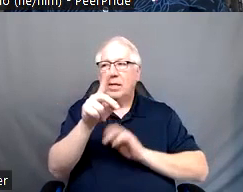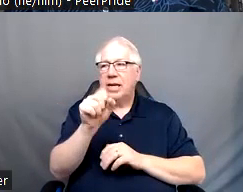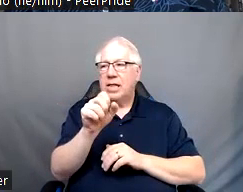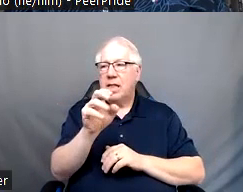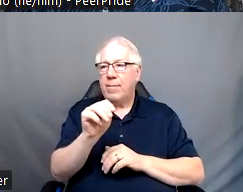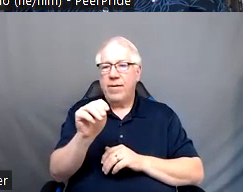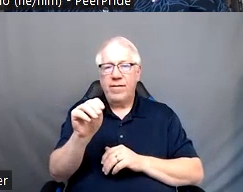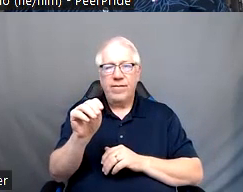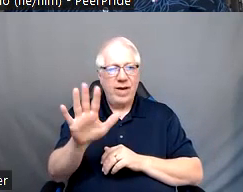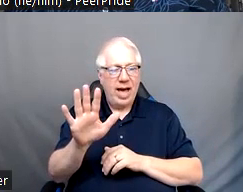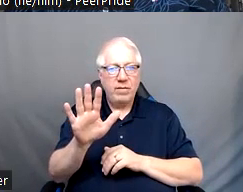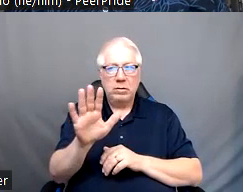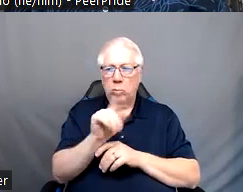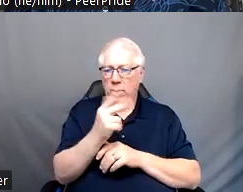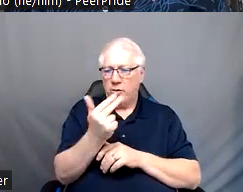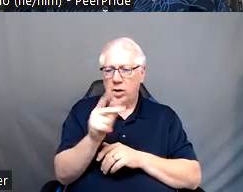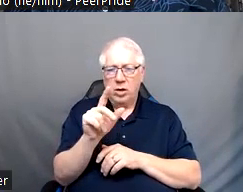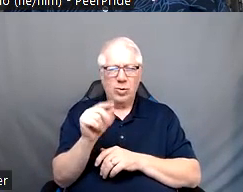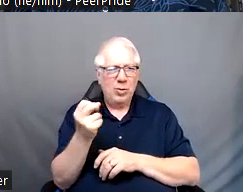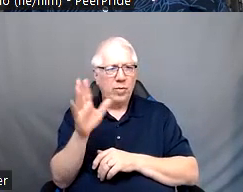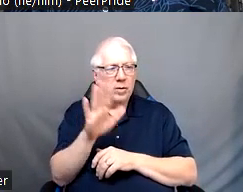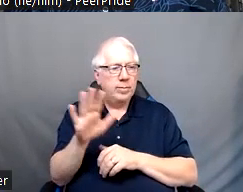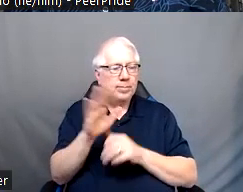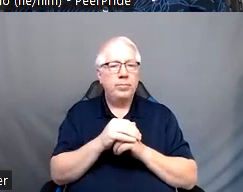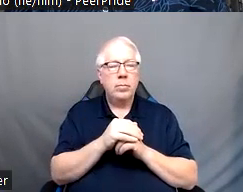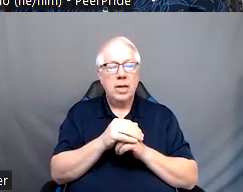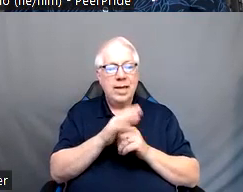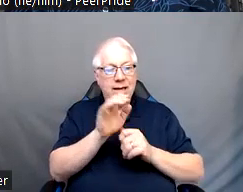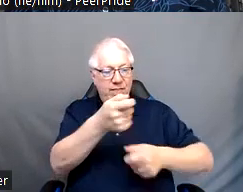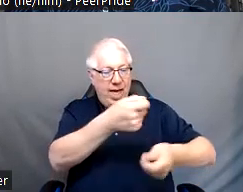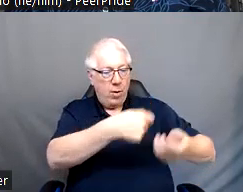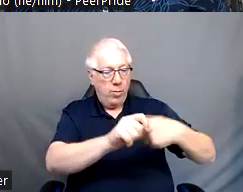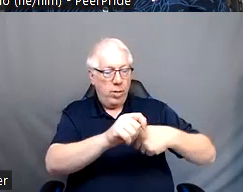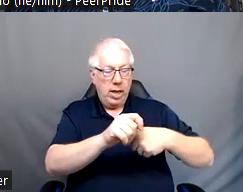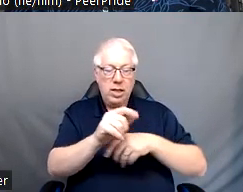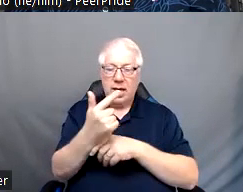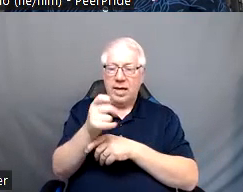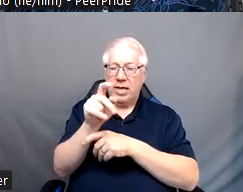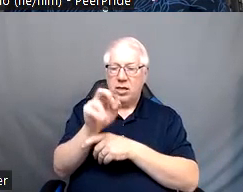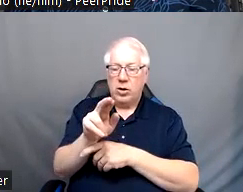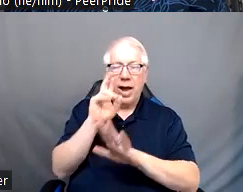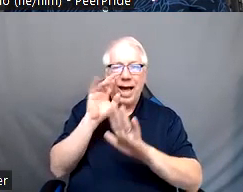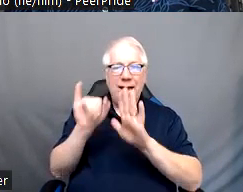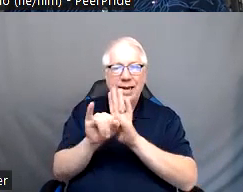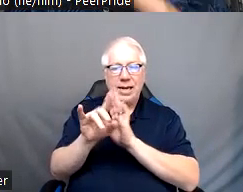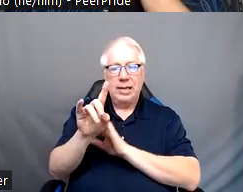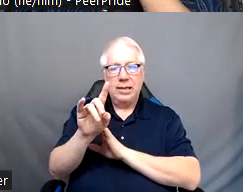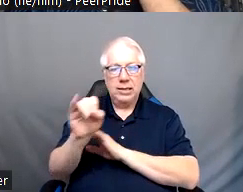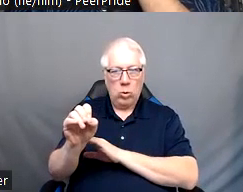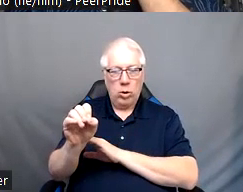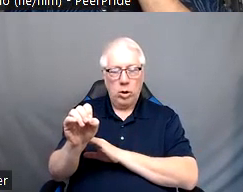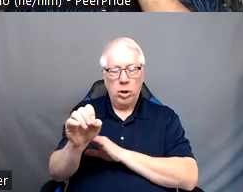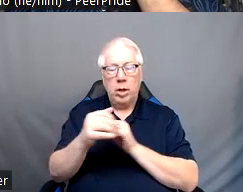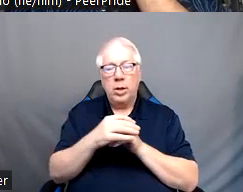or 2012. And it replaced gender identity disorder, which was DSM-4 and then